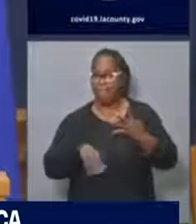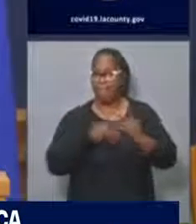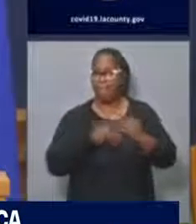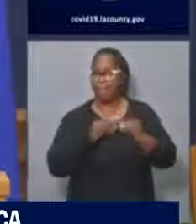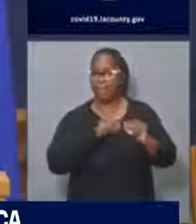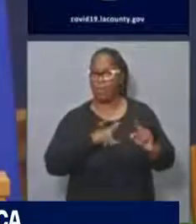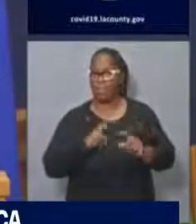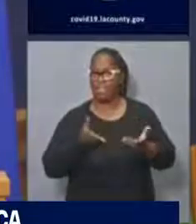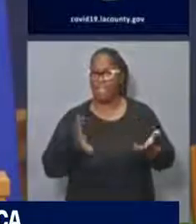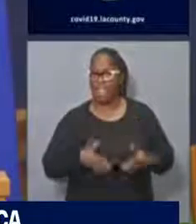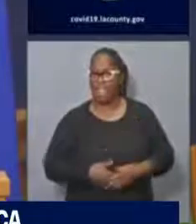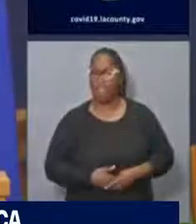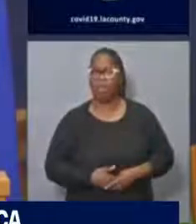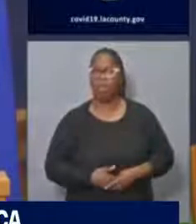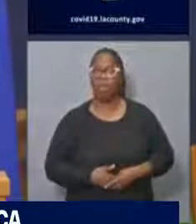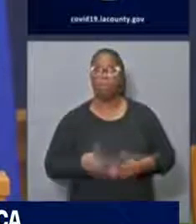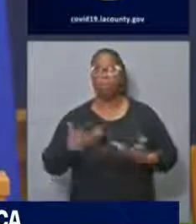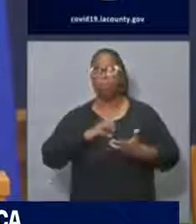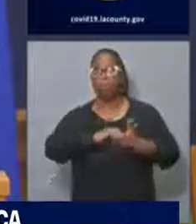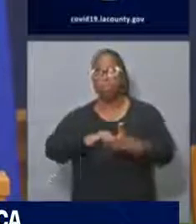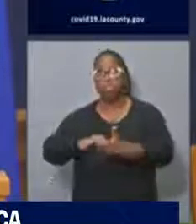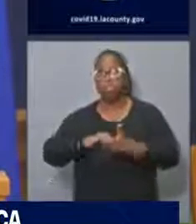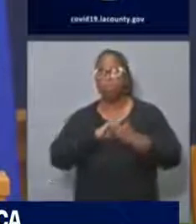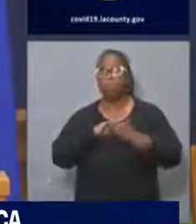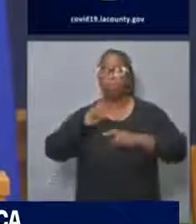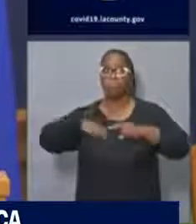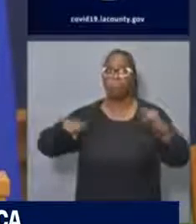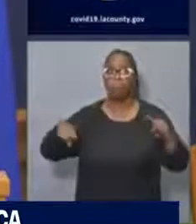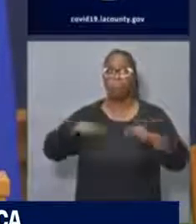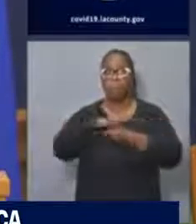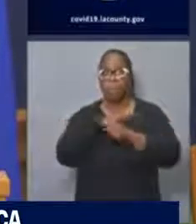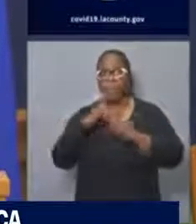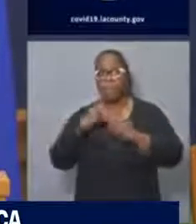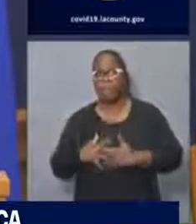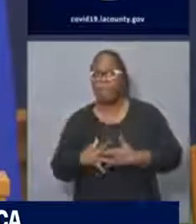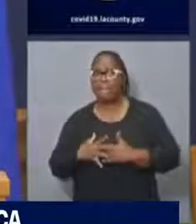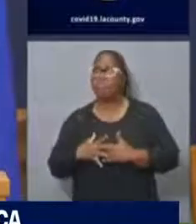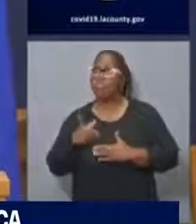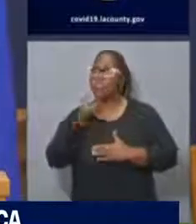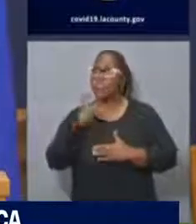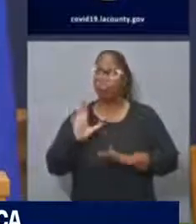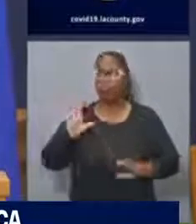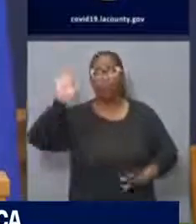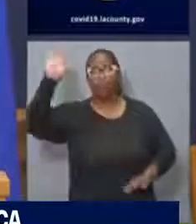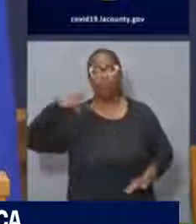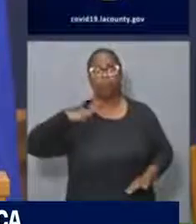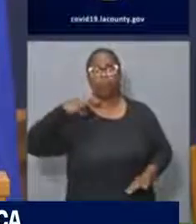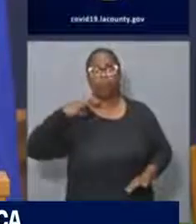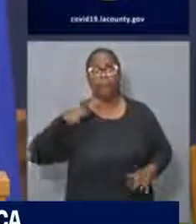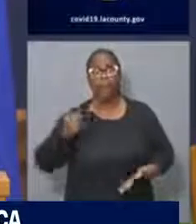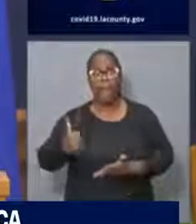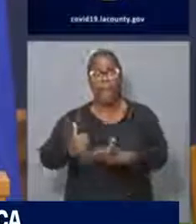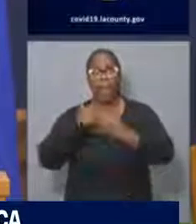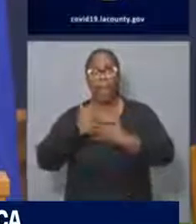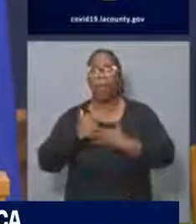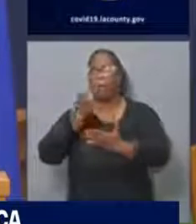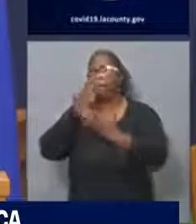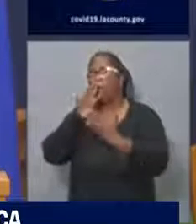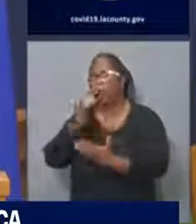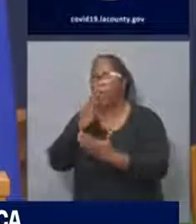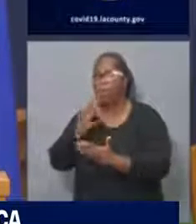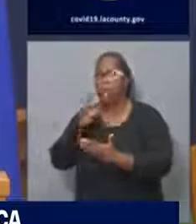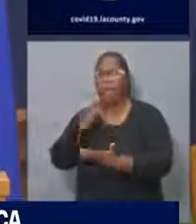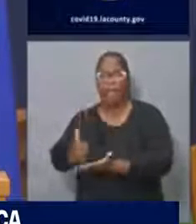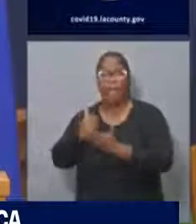with the various cities and local leaders that have really come to the table and helped us to quickly establish and expand